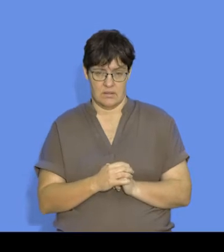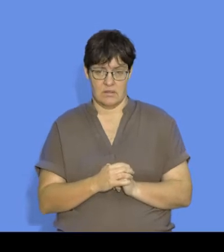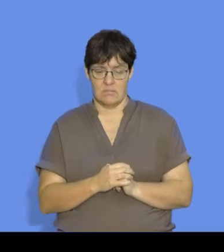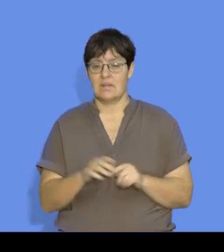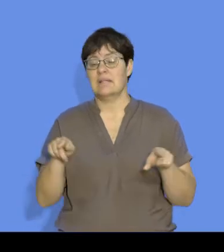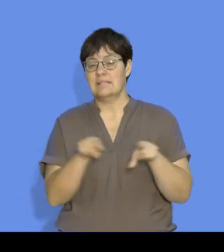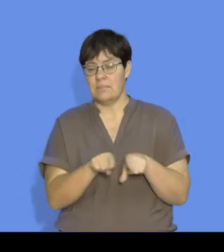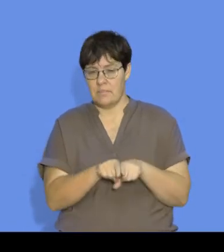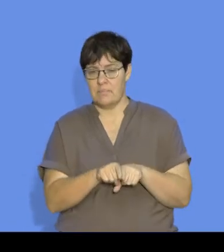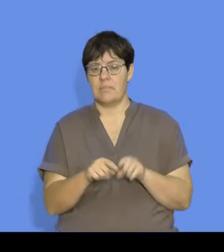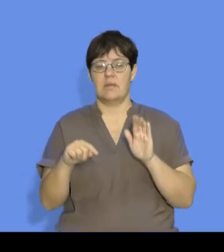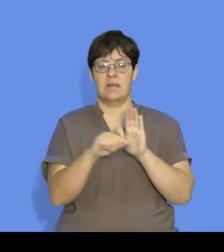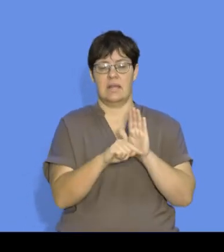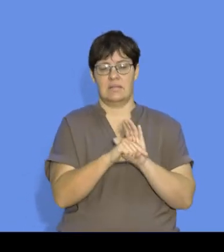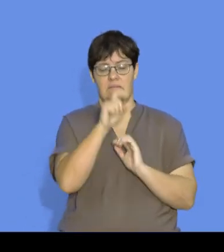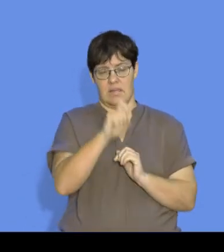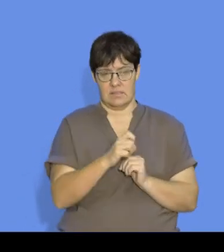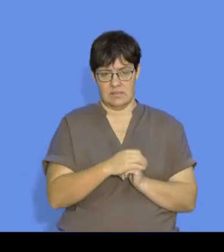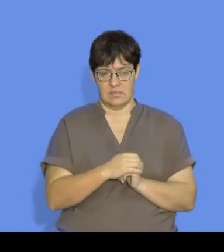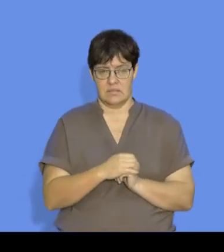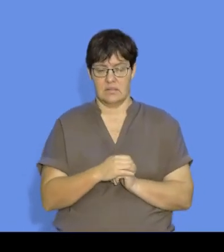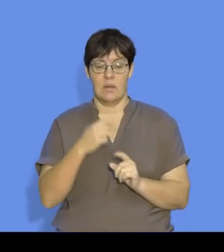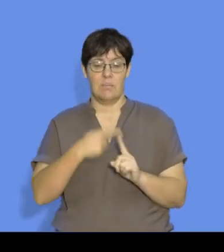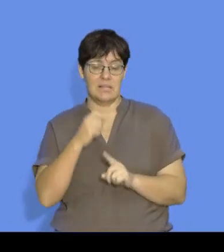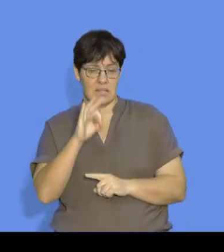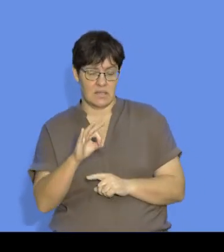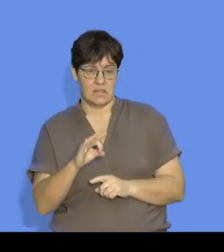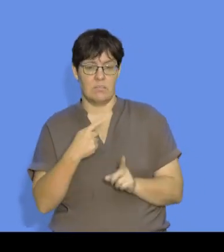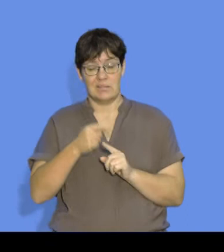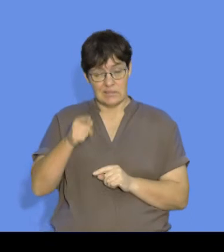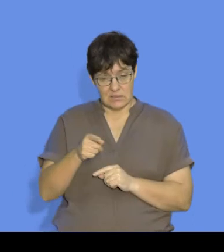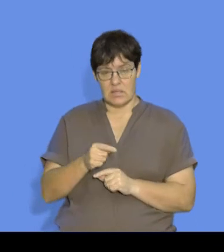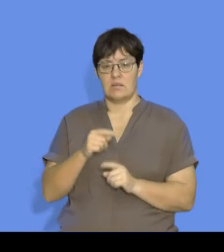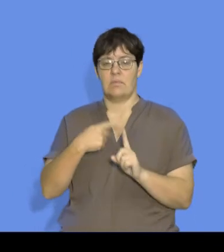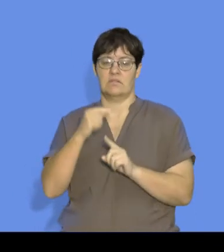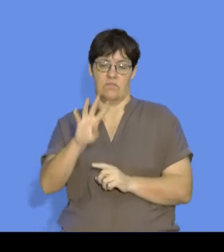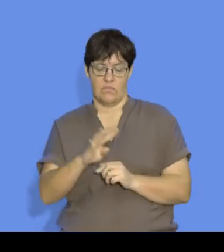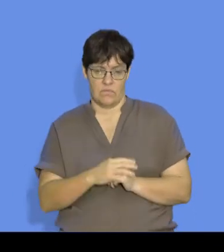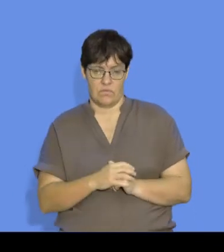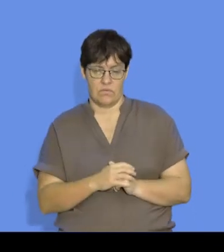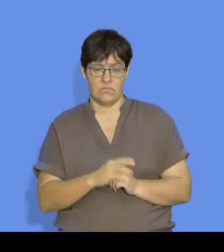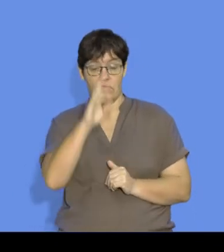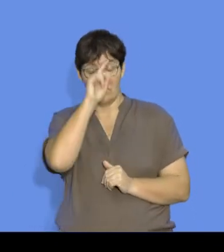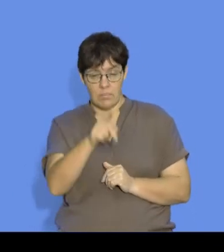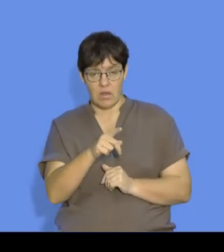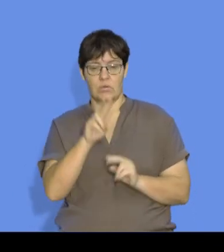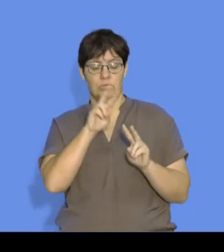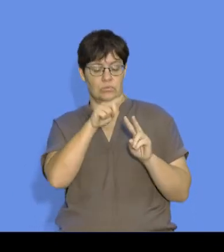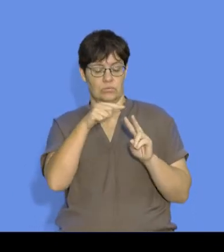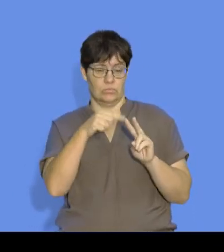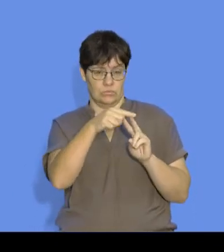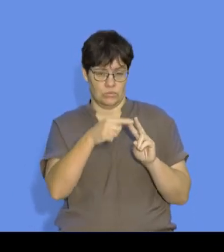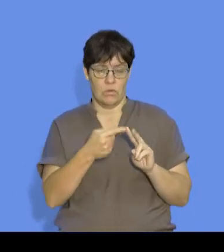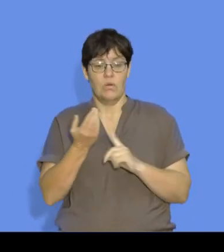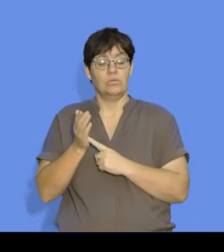which is the same as negative x plus 3 plus that will be plus 4, right? So just remember these 2 graphs because